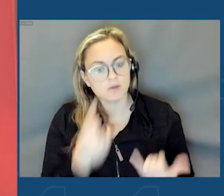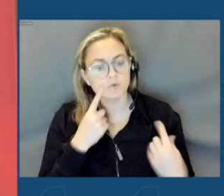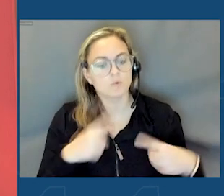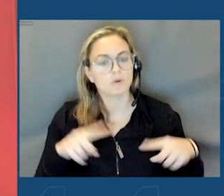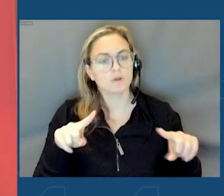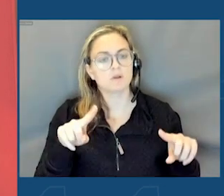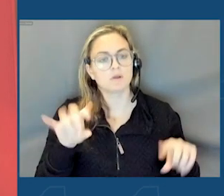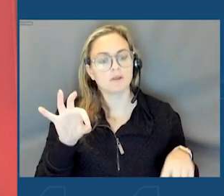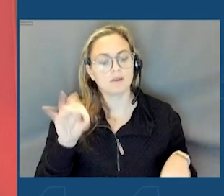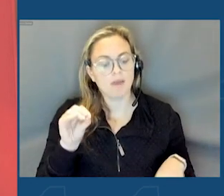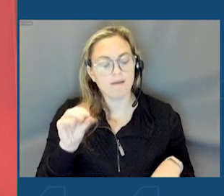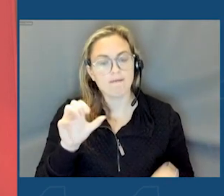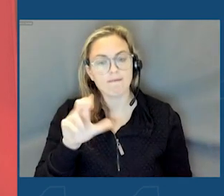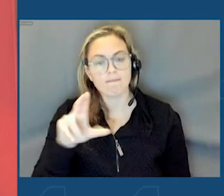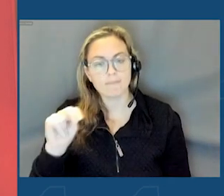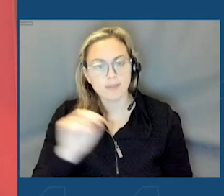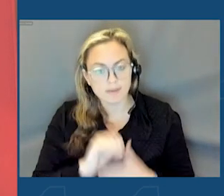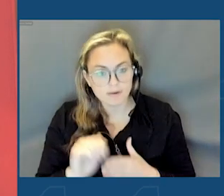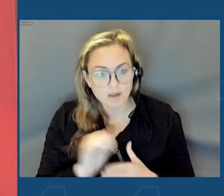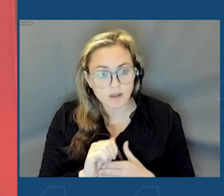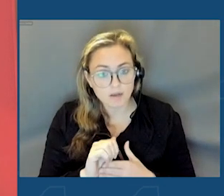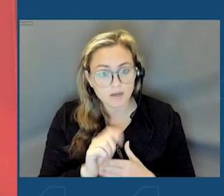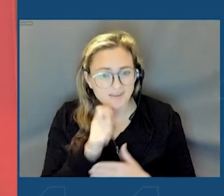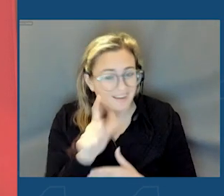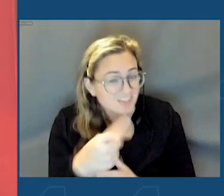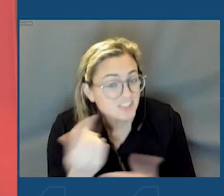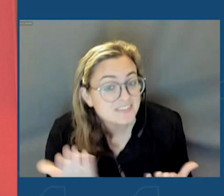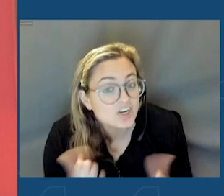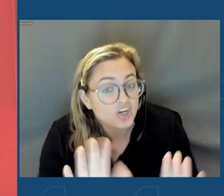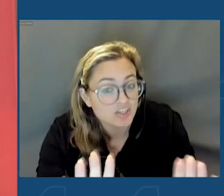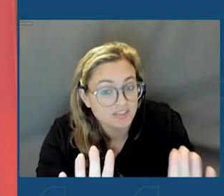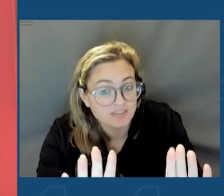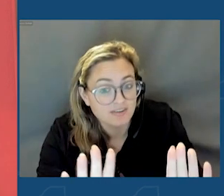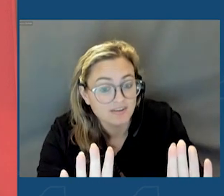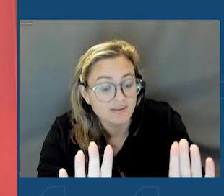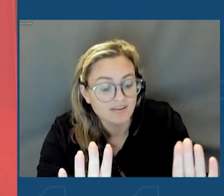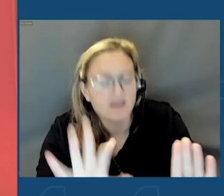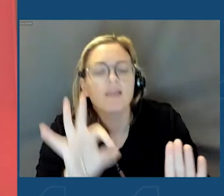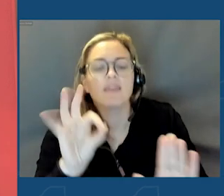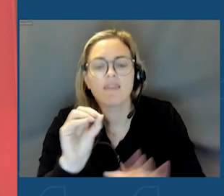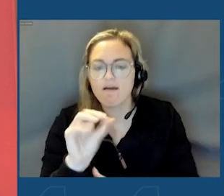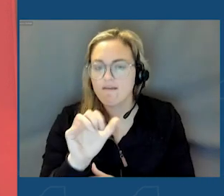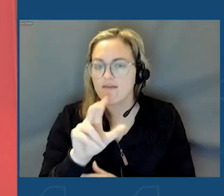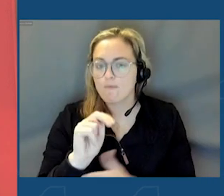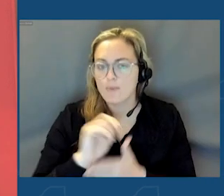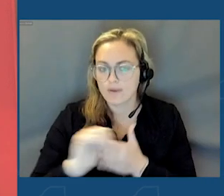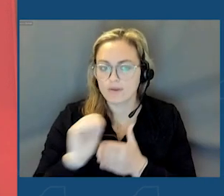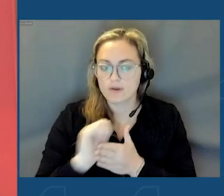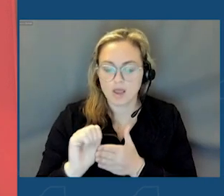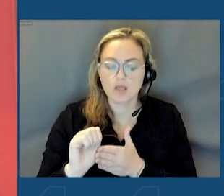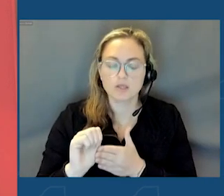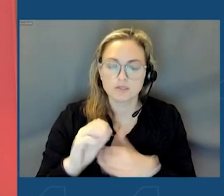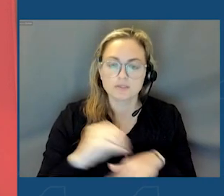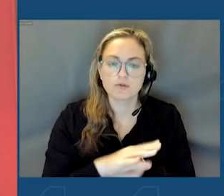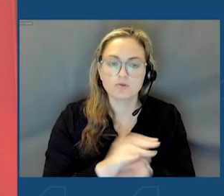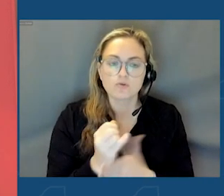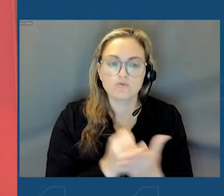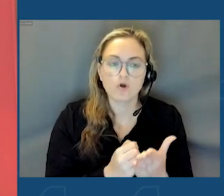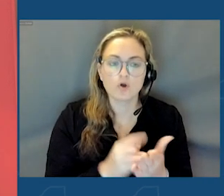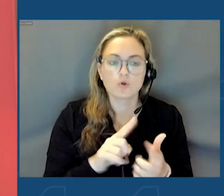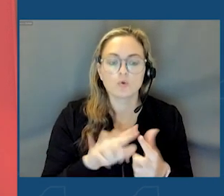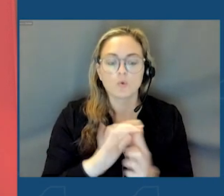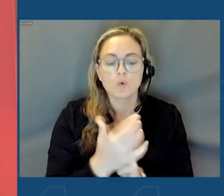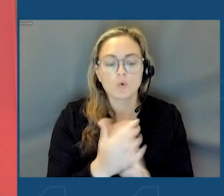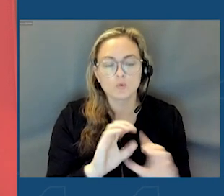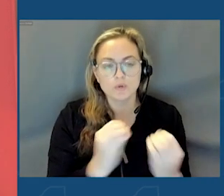$90 million, not just for here, don't get too excited, $90 million the Council on the Arts is awarding to cultural